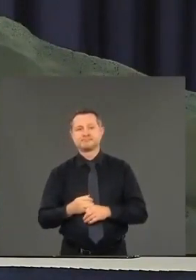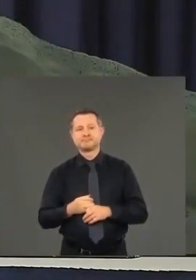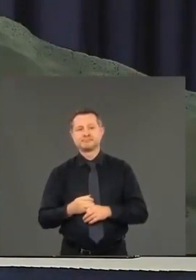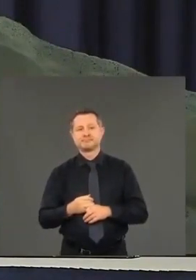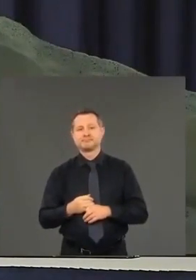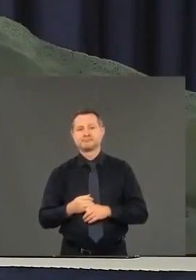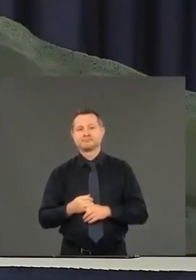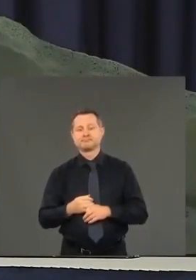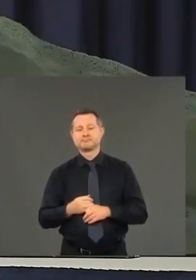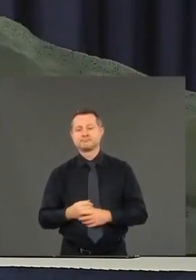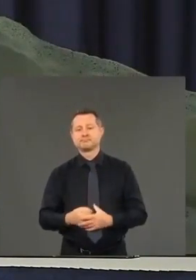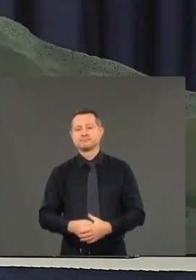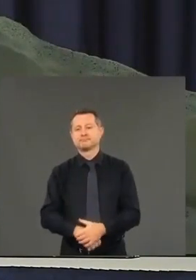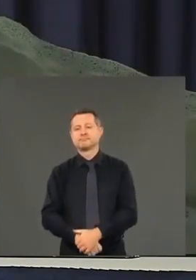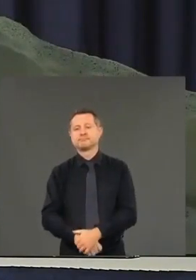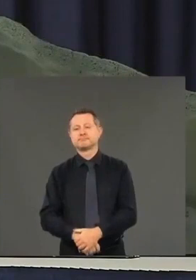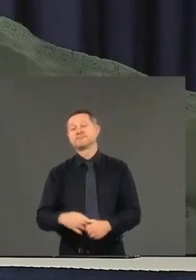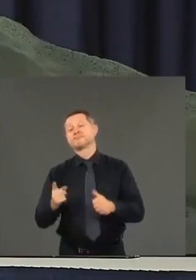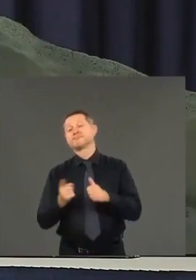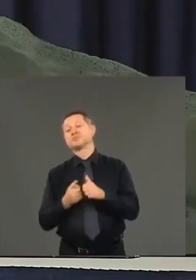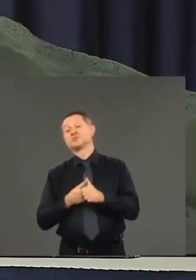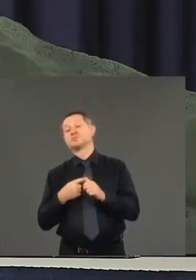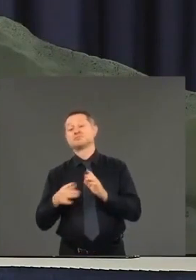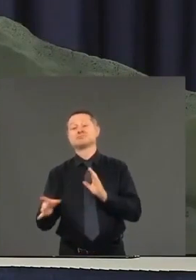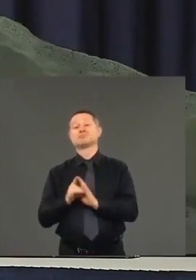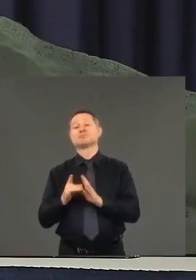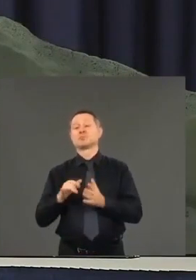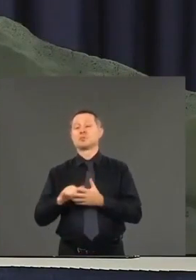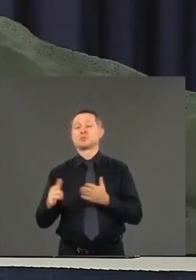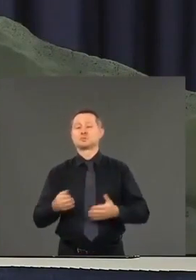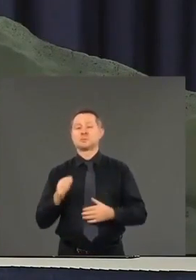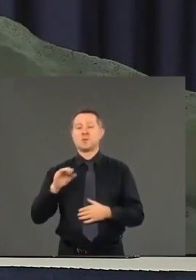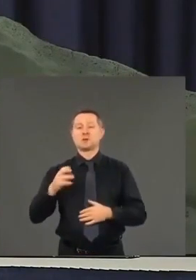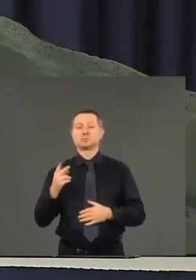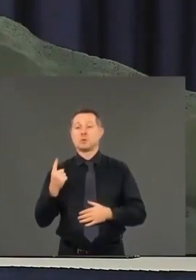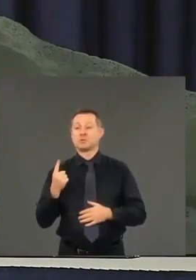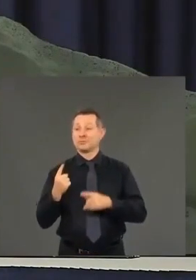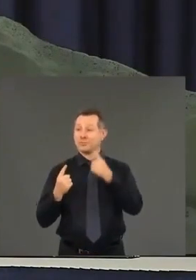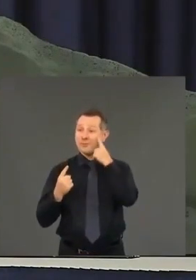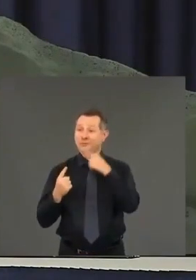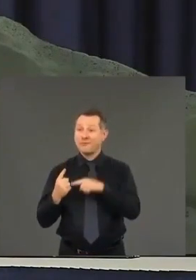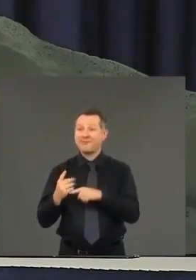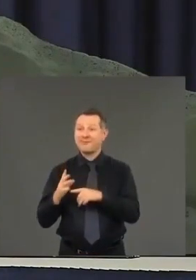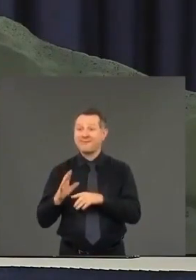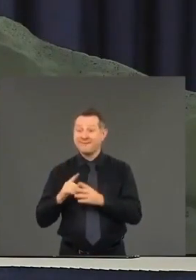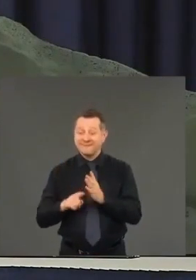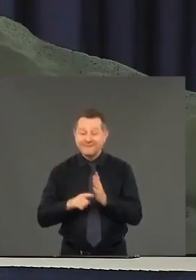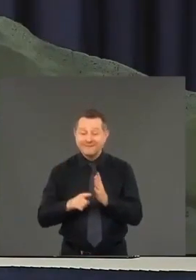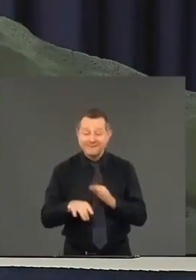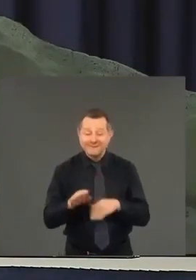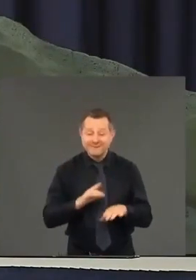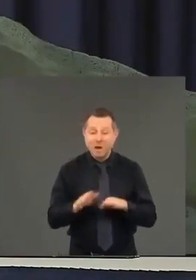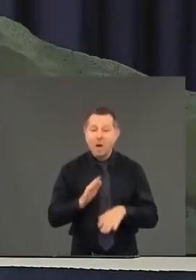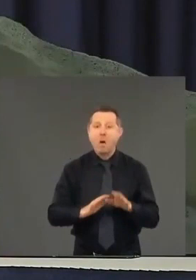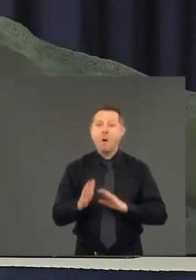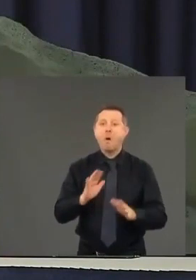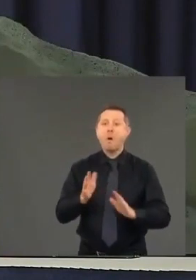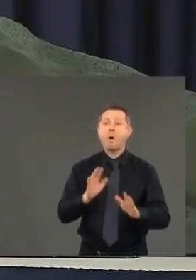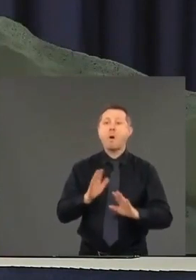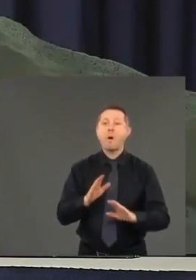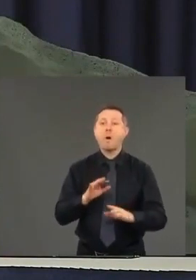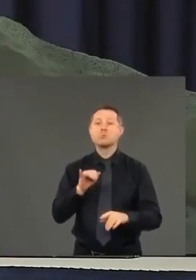We had our first case March 1. They now say the virus was coming here January and